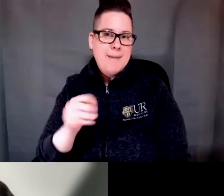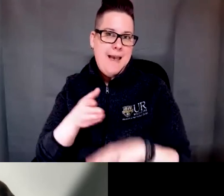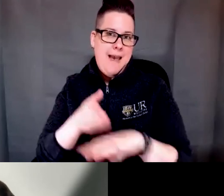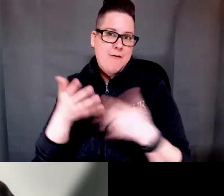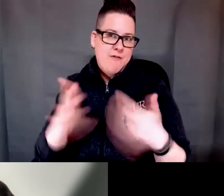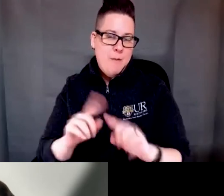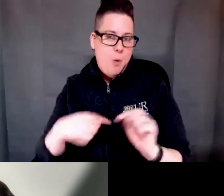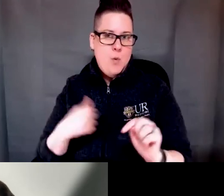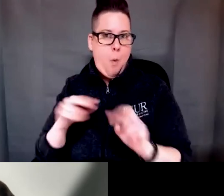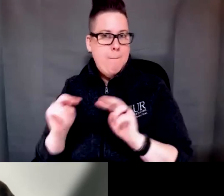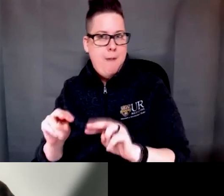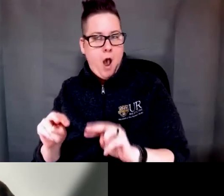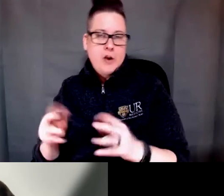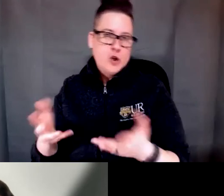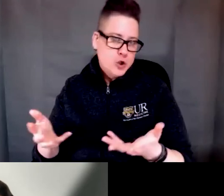so